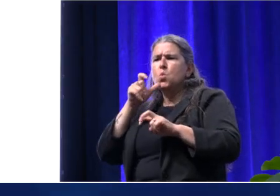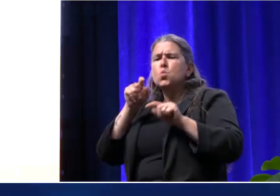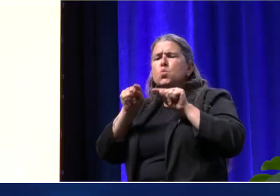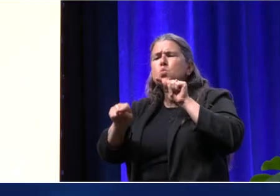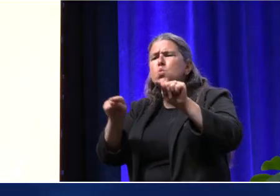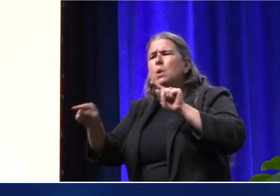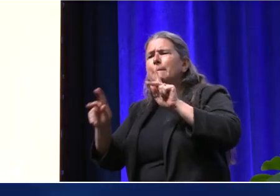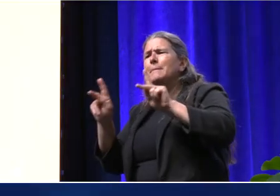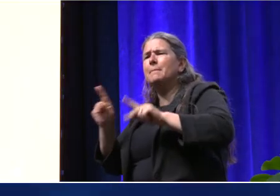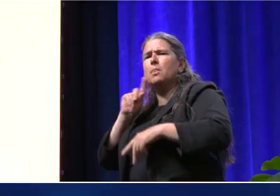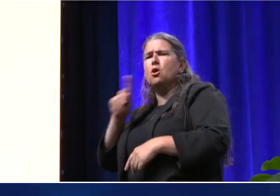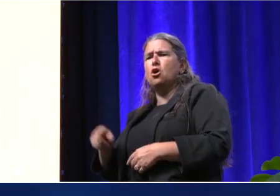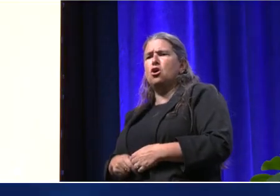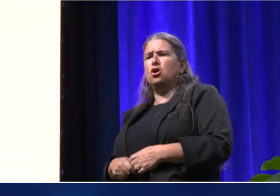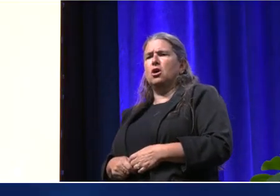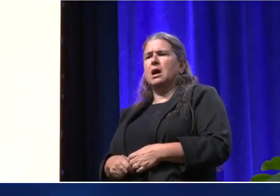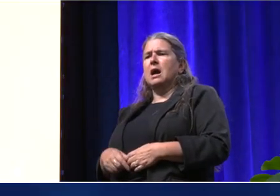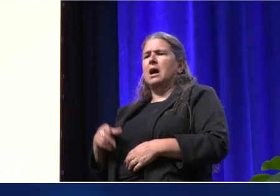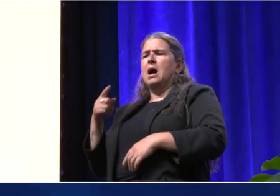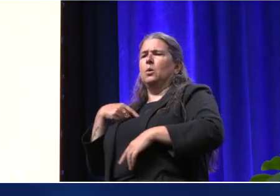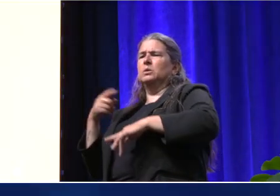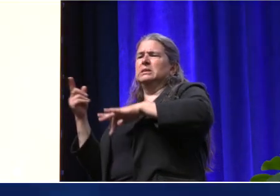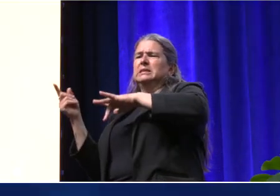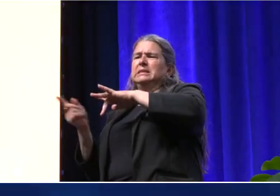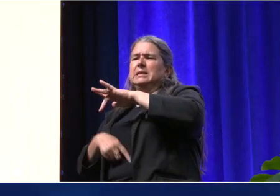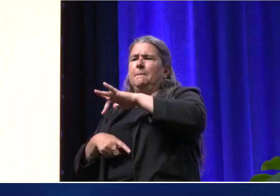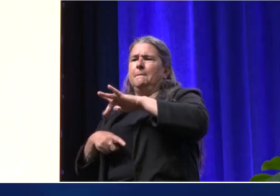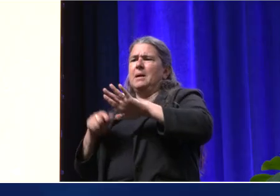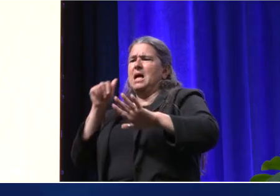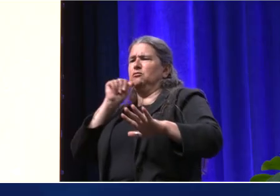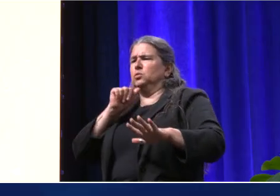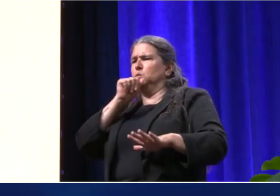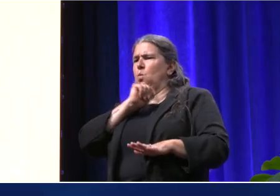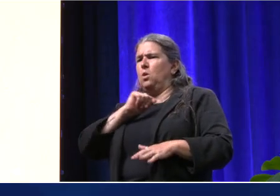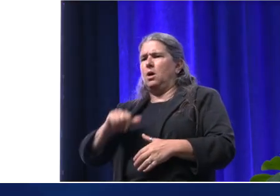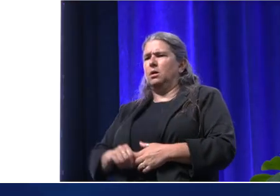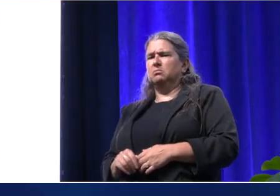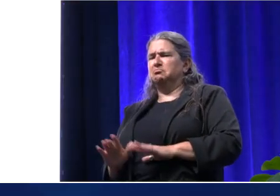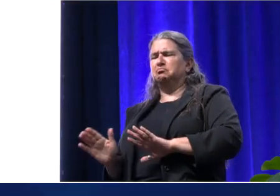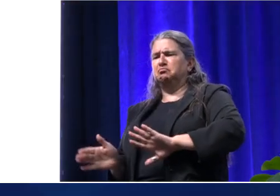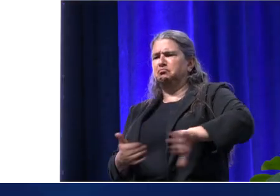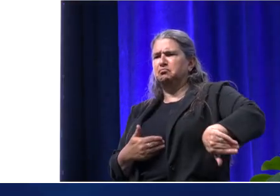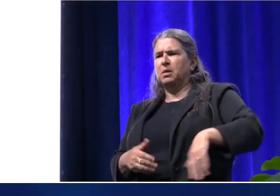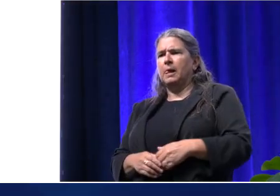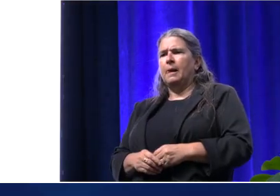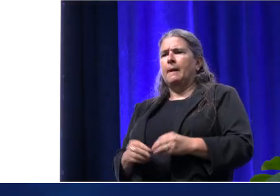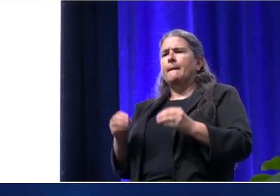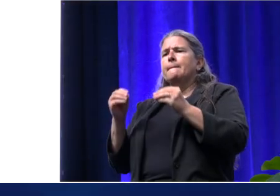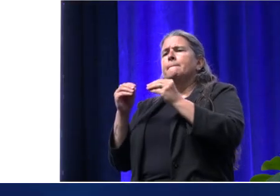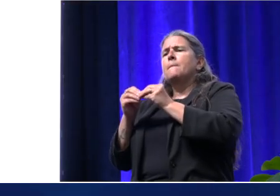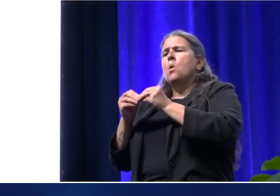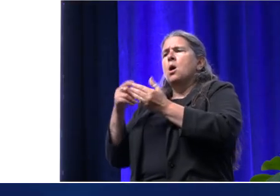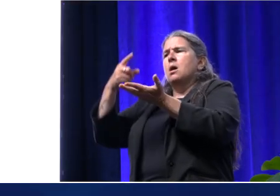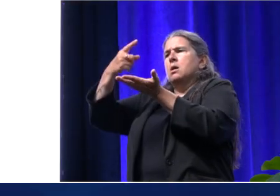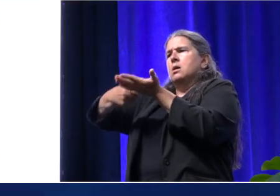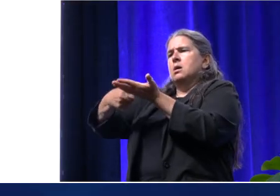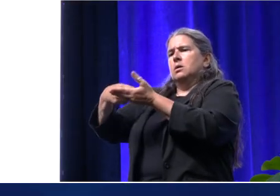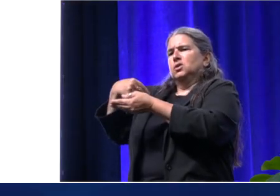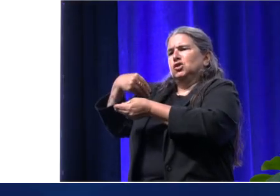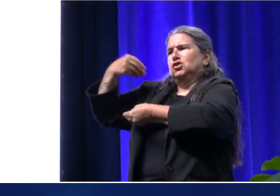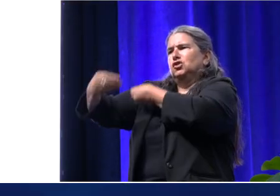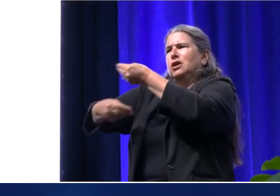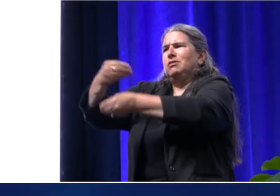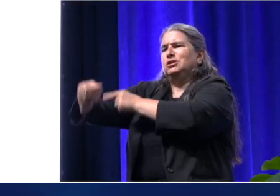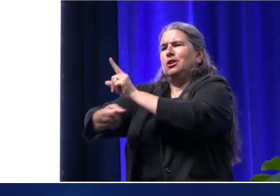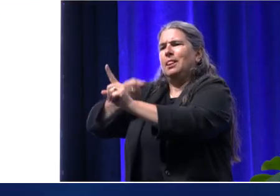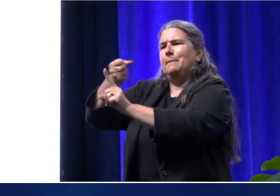skip Arizona example and move on to generational effects. So I talked about how there was 1.6